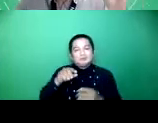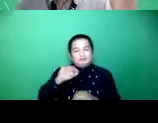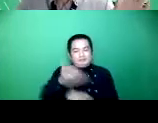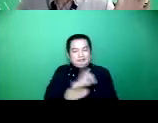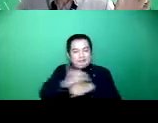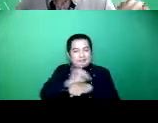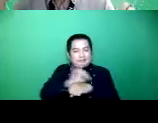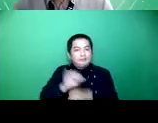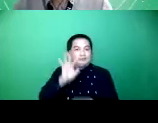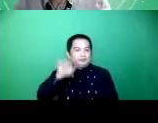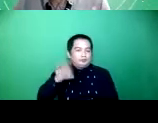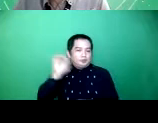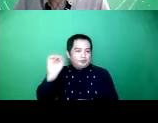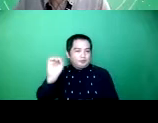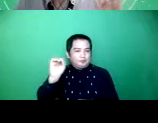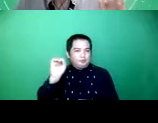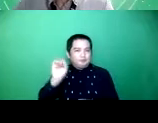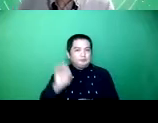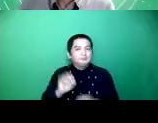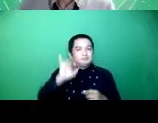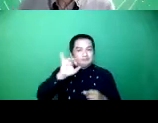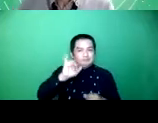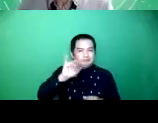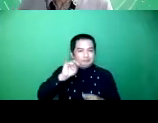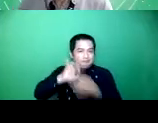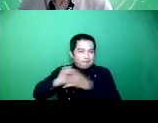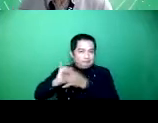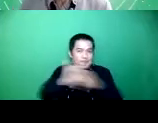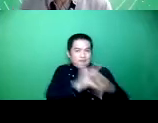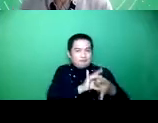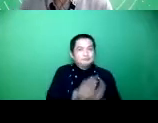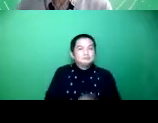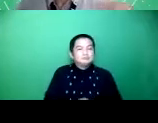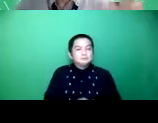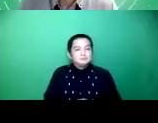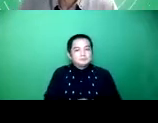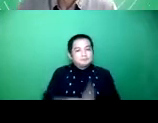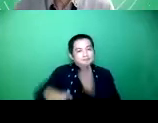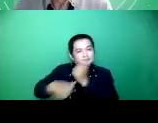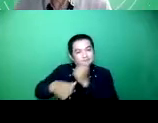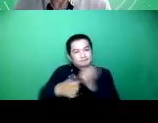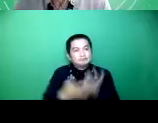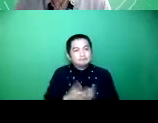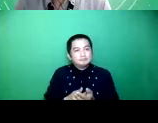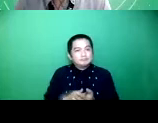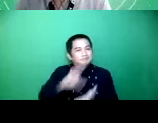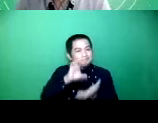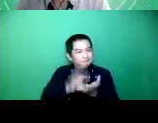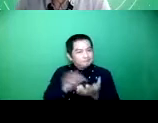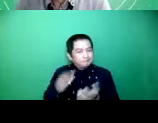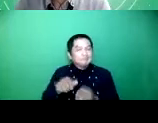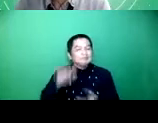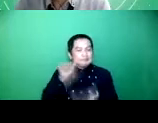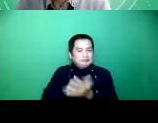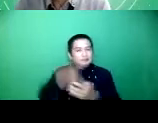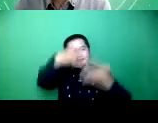The transparency, interconnectivity, decentralization, as well as assistance. Those are what are the principles of Industry